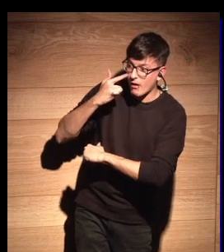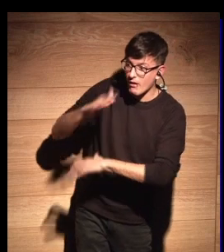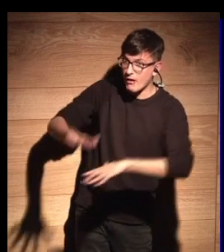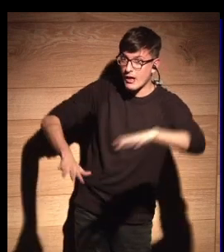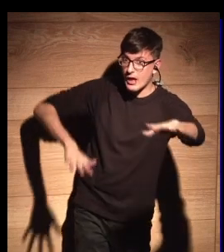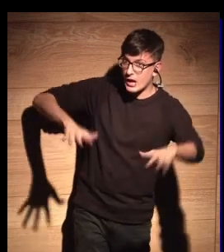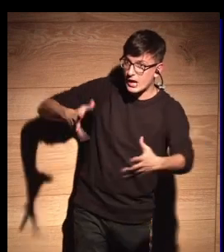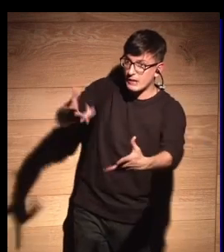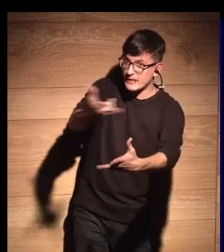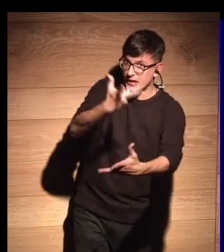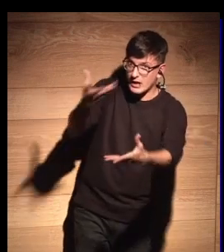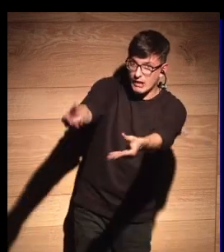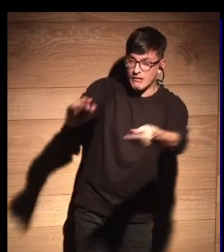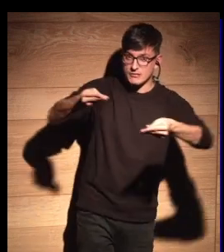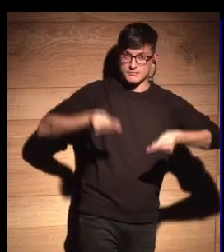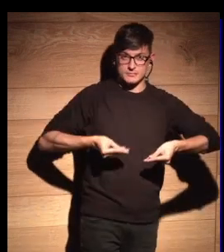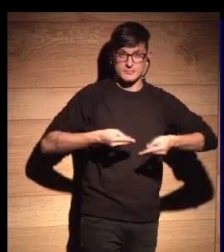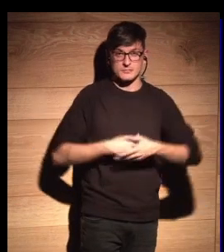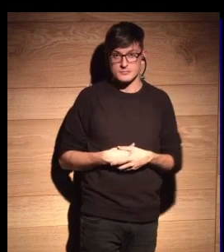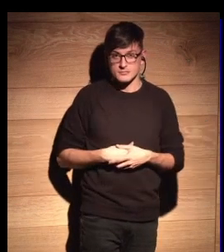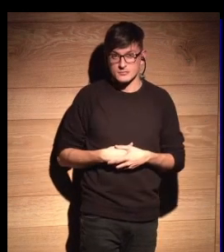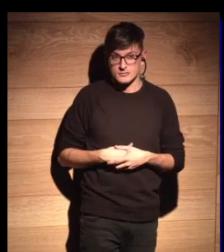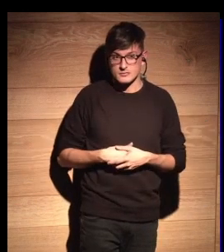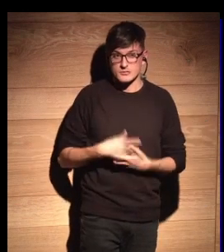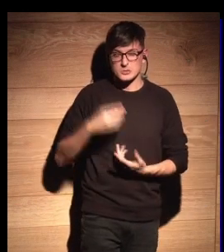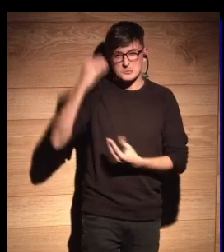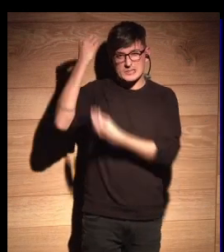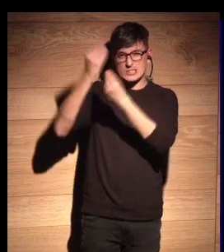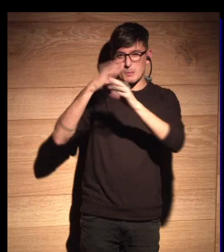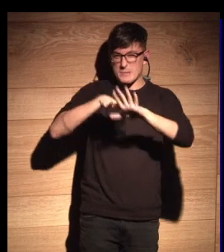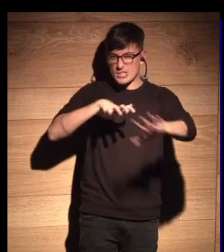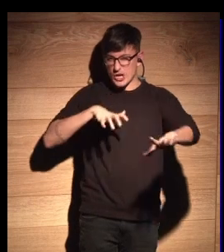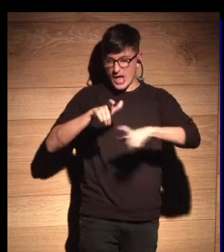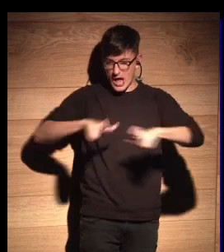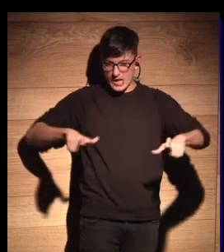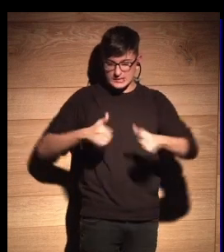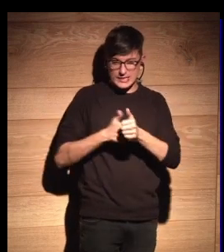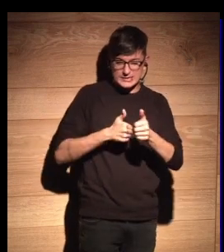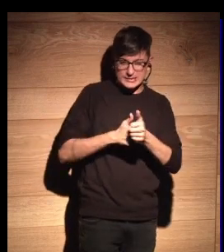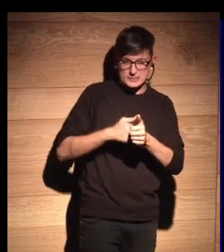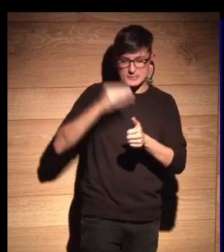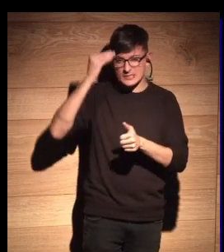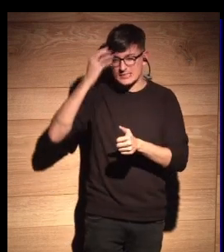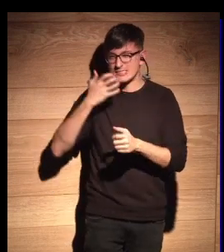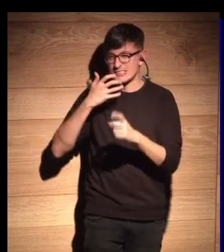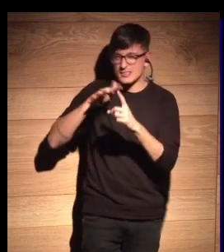I was thinking, that most of my assistants, if they were in that situation, would have just let me fall out